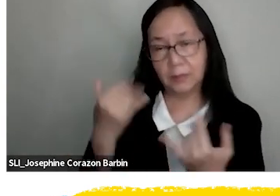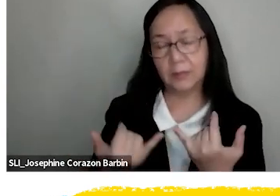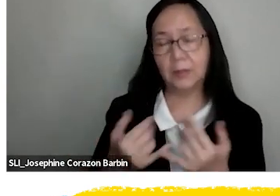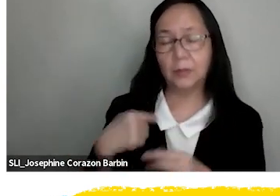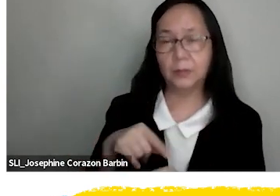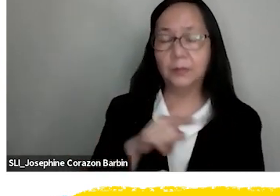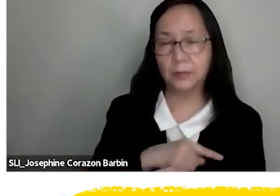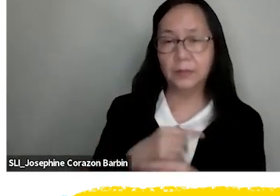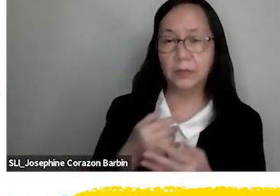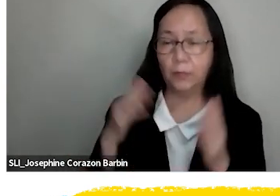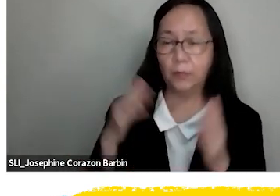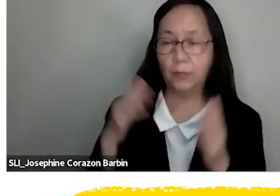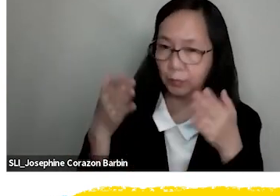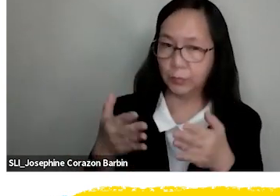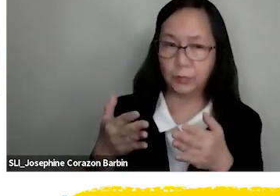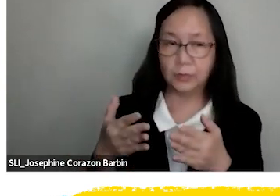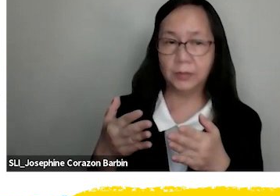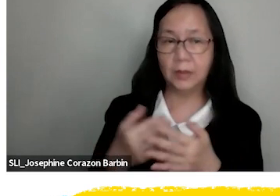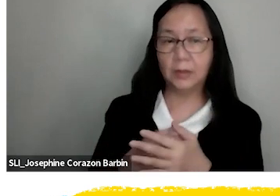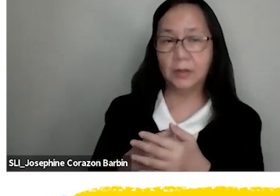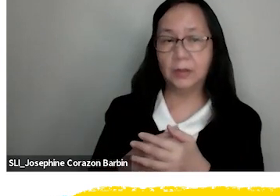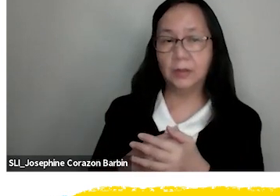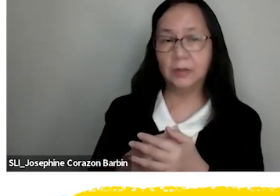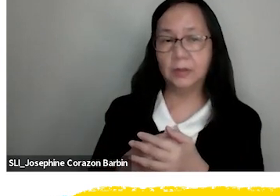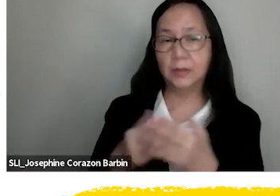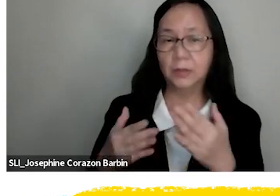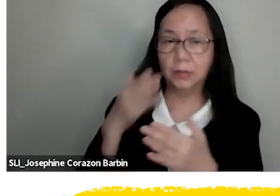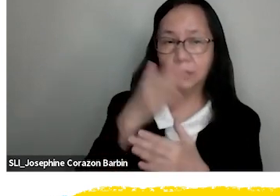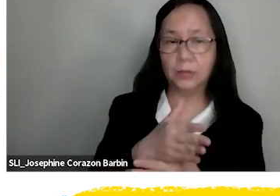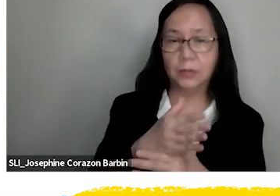We focus on cross-border cooperation because